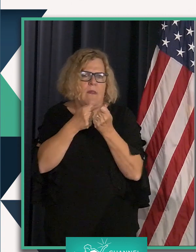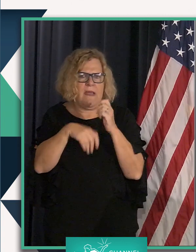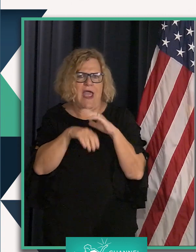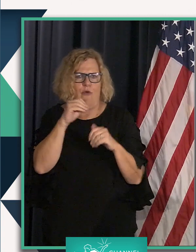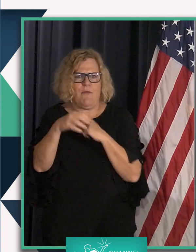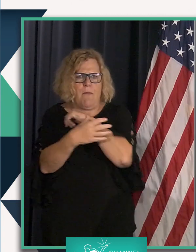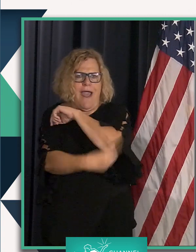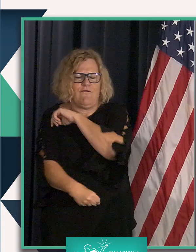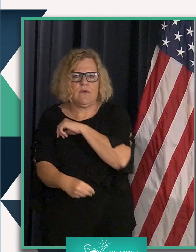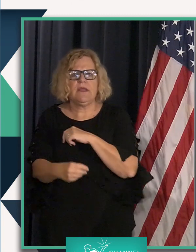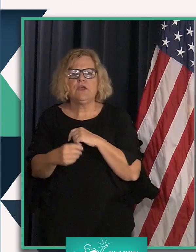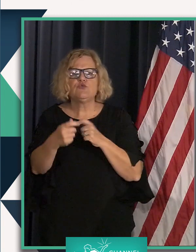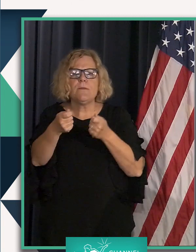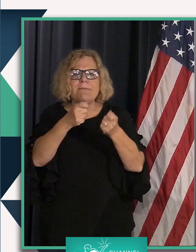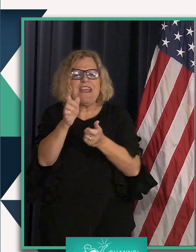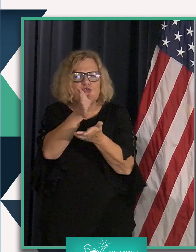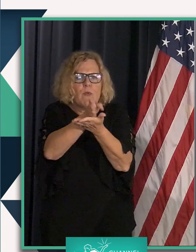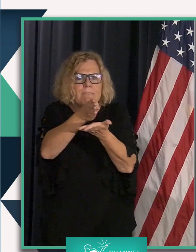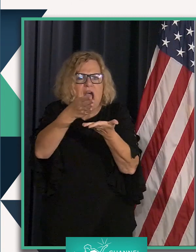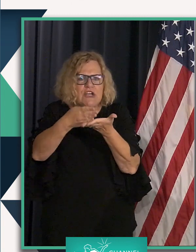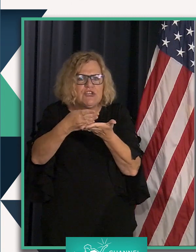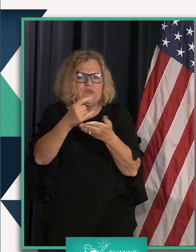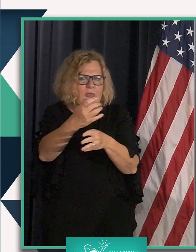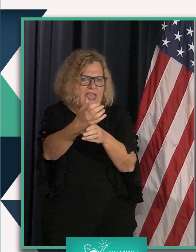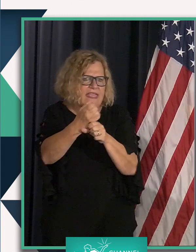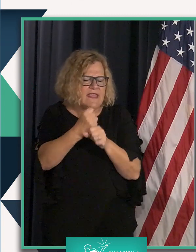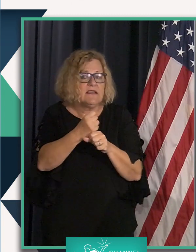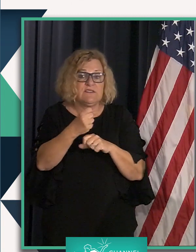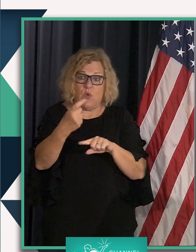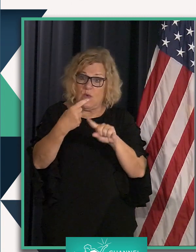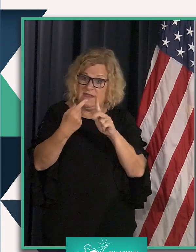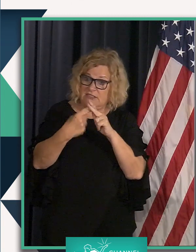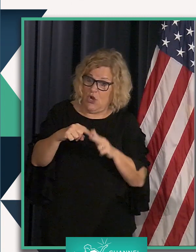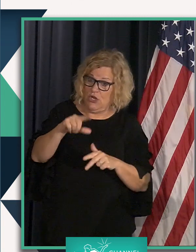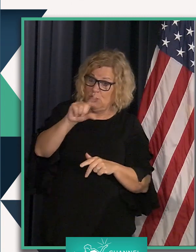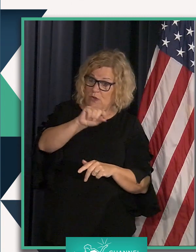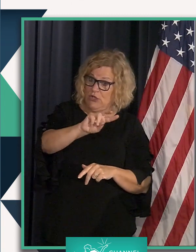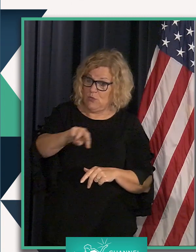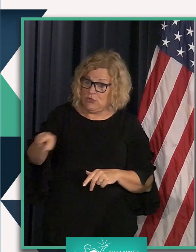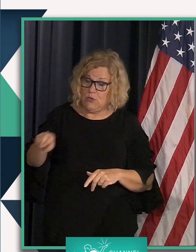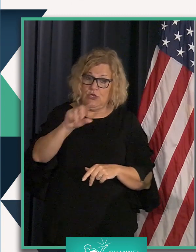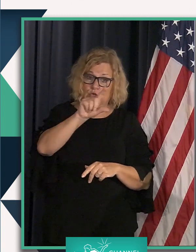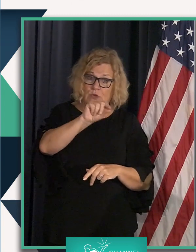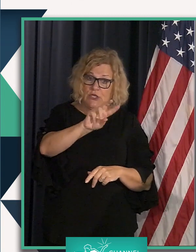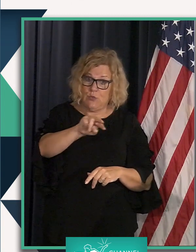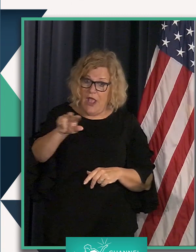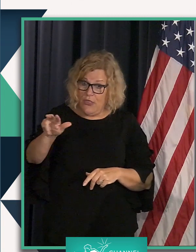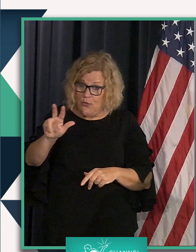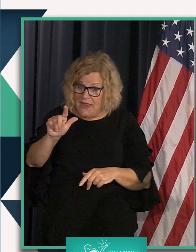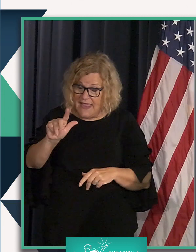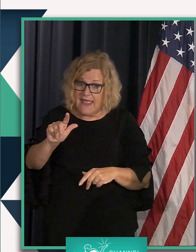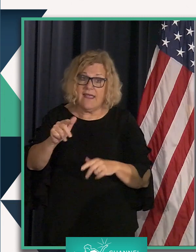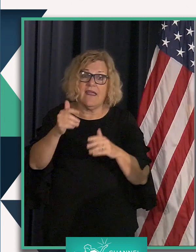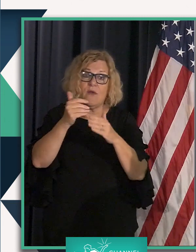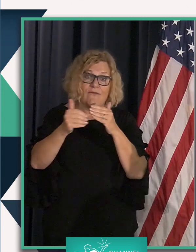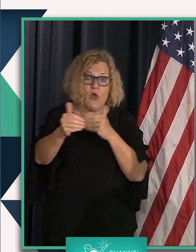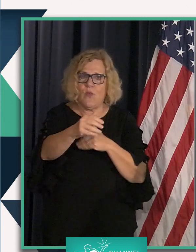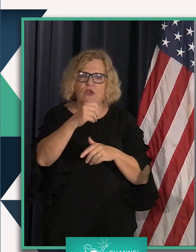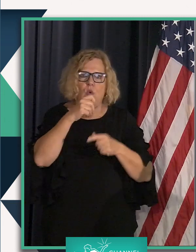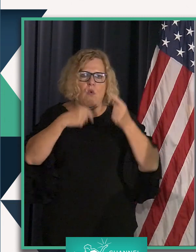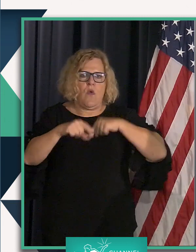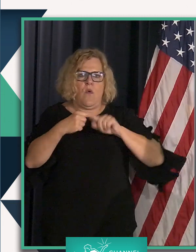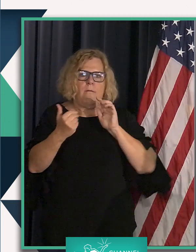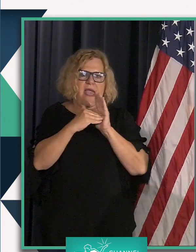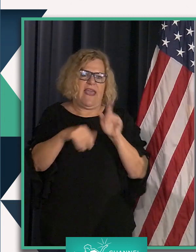to manage or budget that in which they get? So come 2022 and 23 and going forward, that we don't fall back into